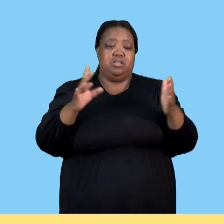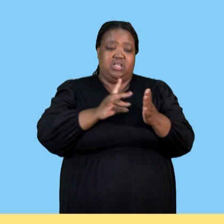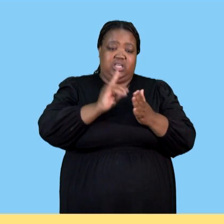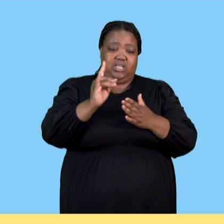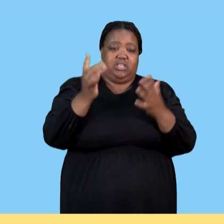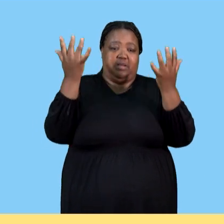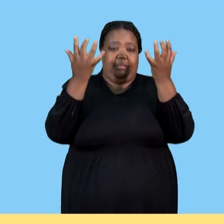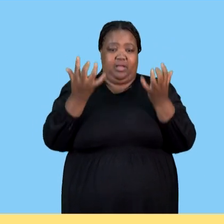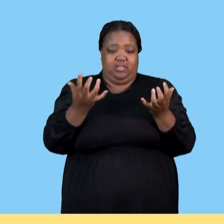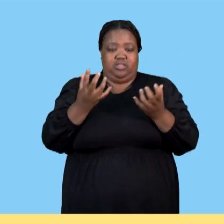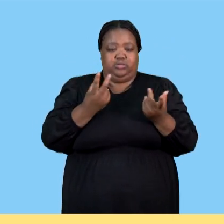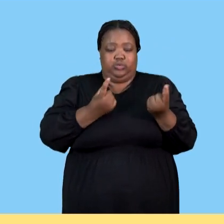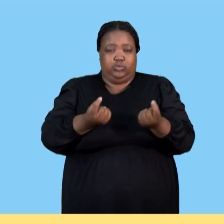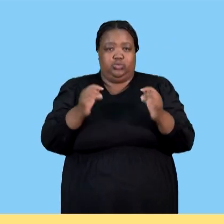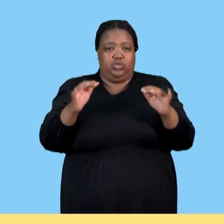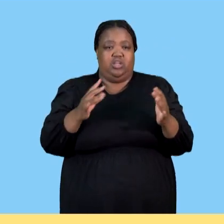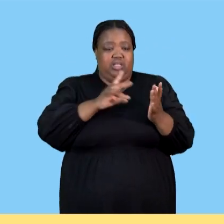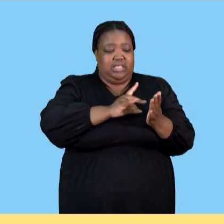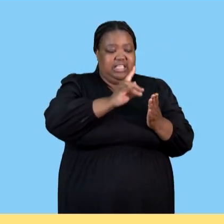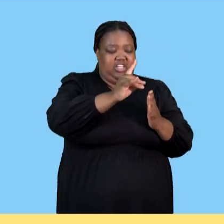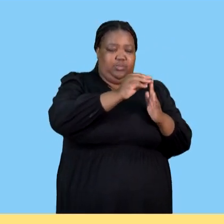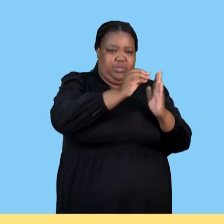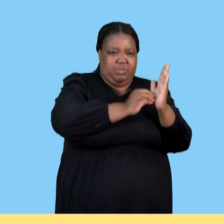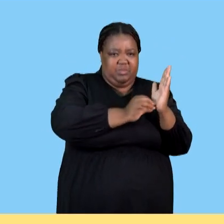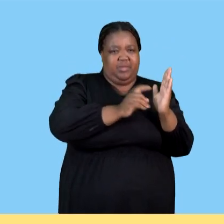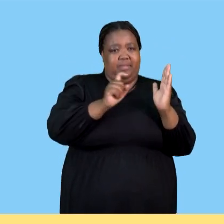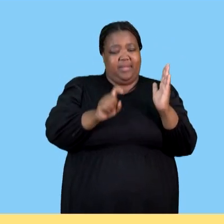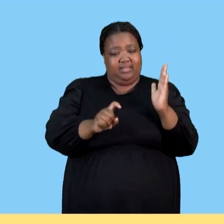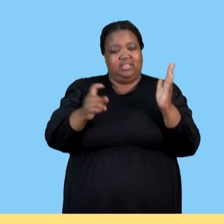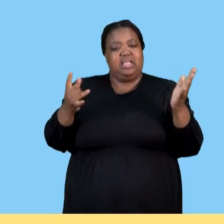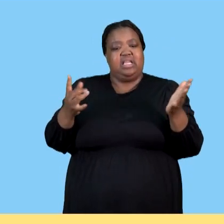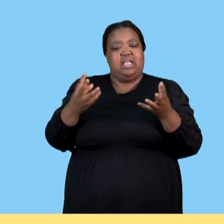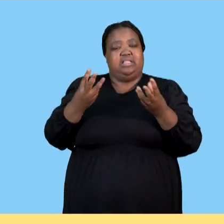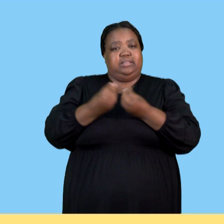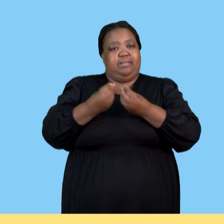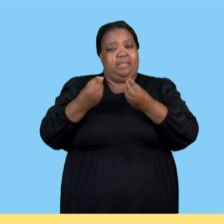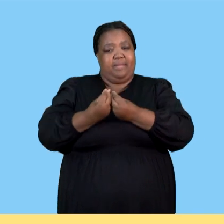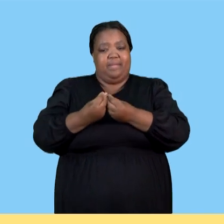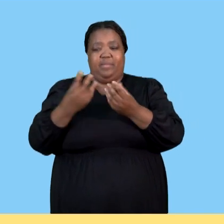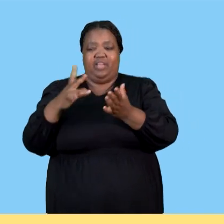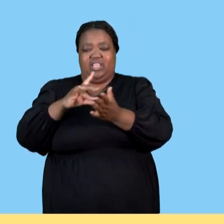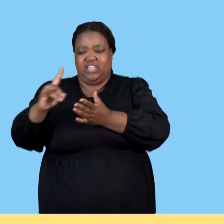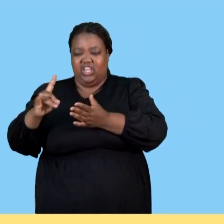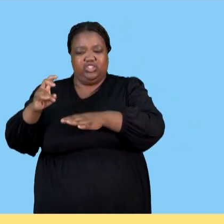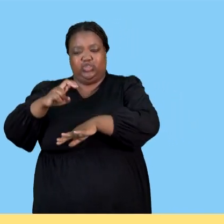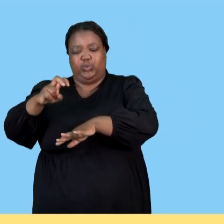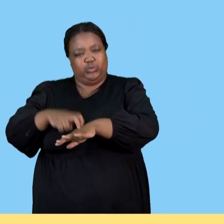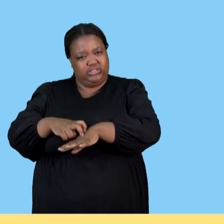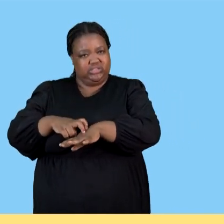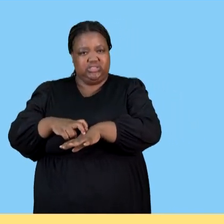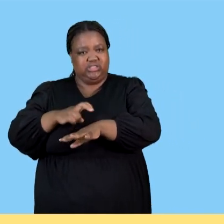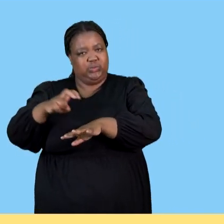need to record items that are known as cash items. And then there are items that do not involve